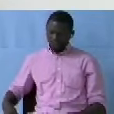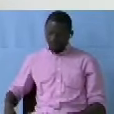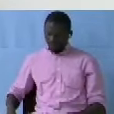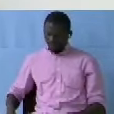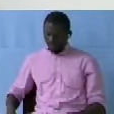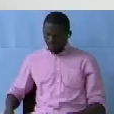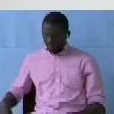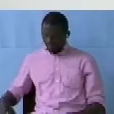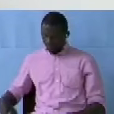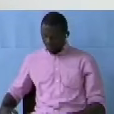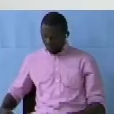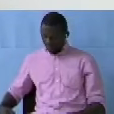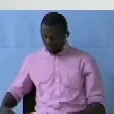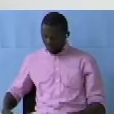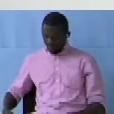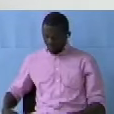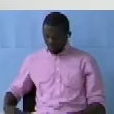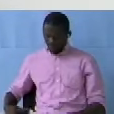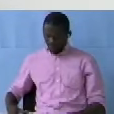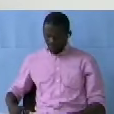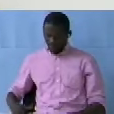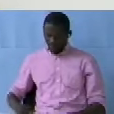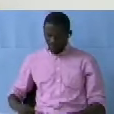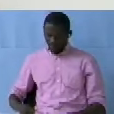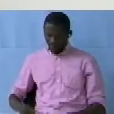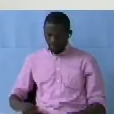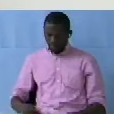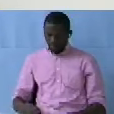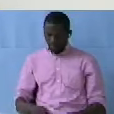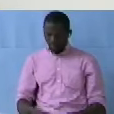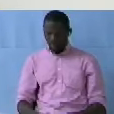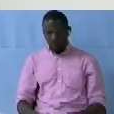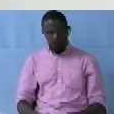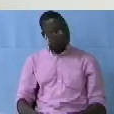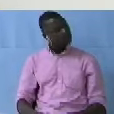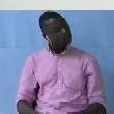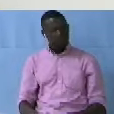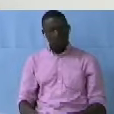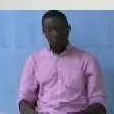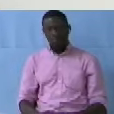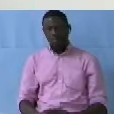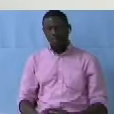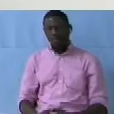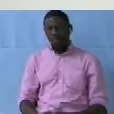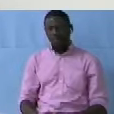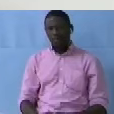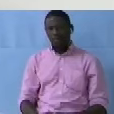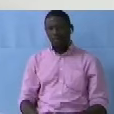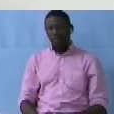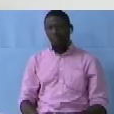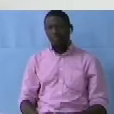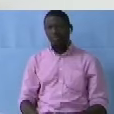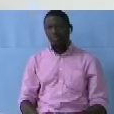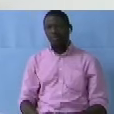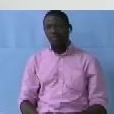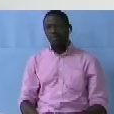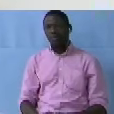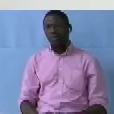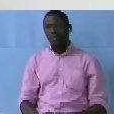ligey yi nga xamne mom la def bon nak yow ci sa bop sa dafa melni sa jikko ni mu wara mel lolu melut ko te yah nga